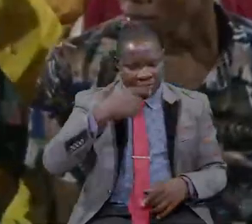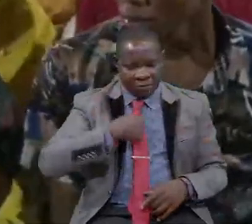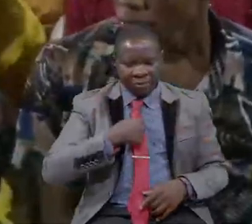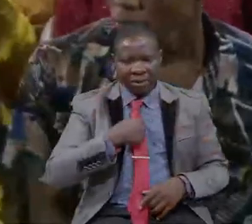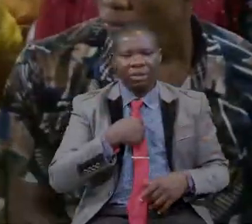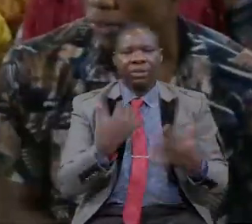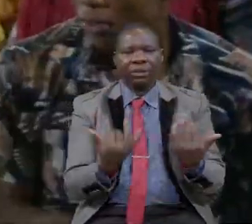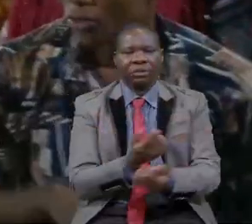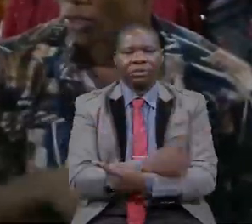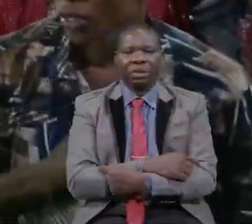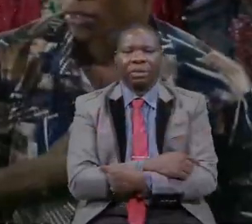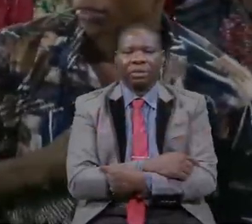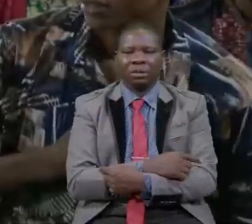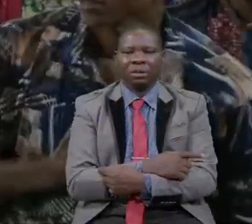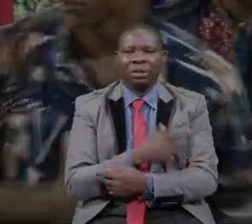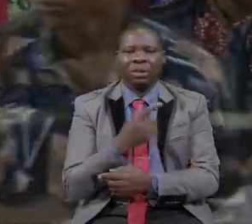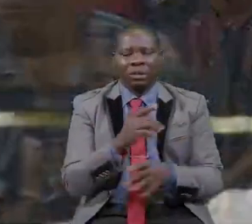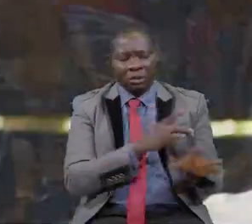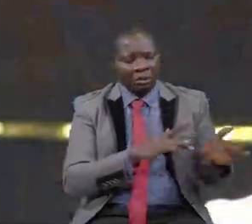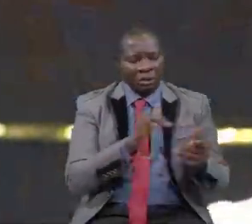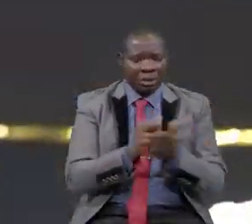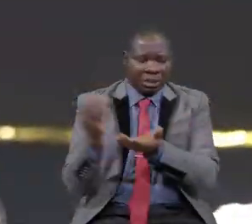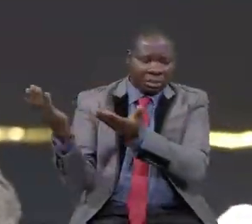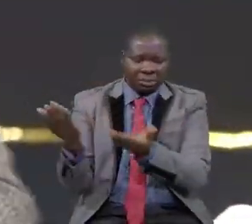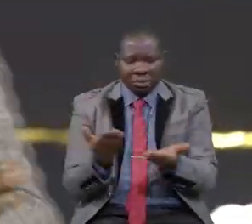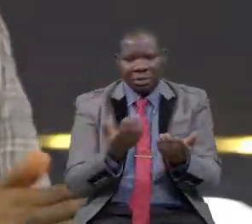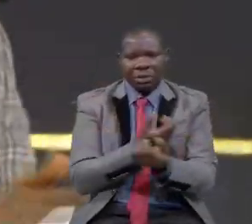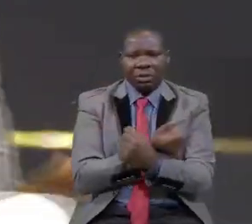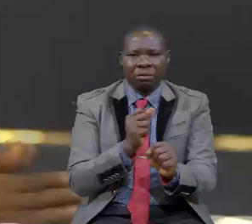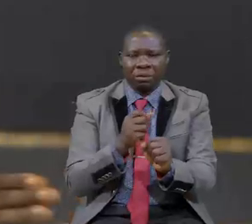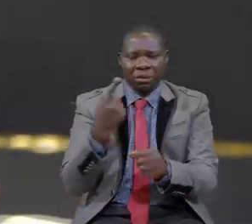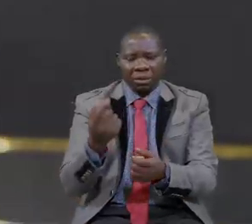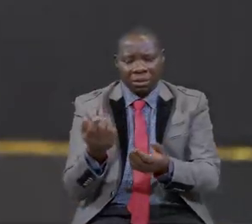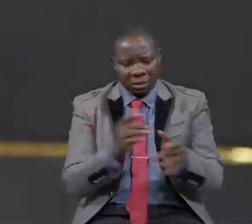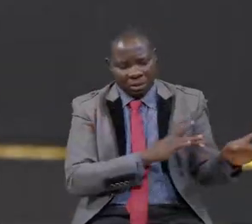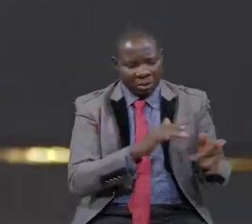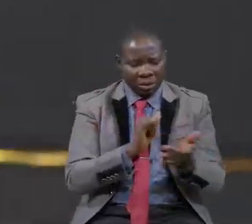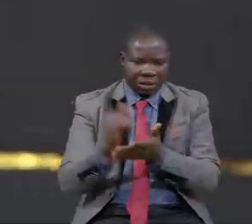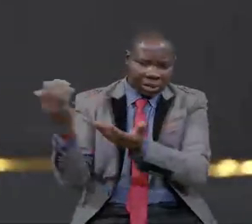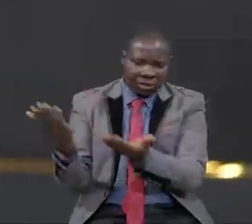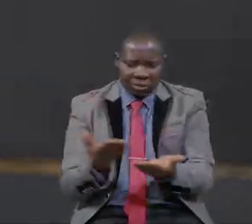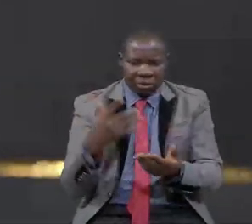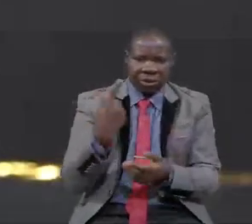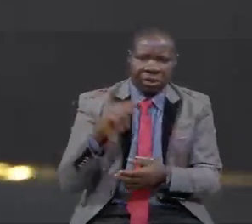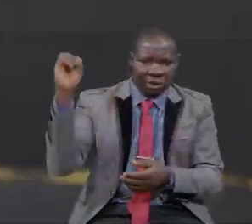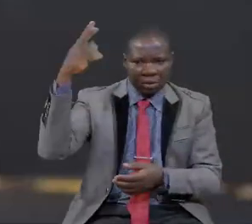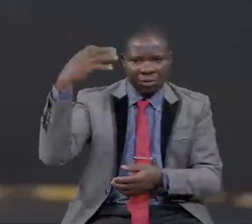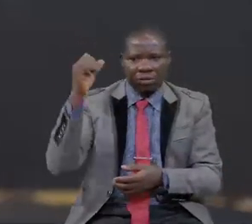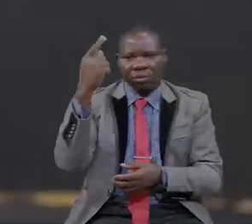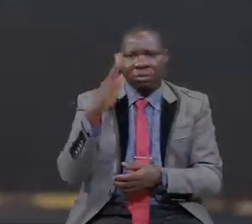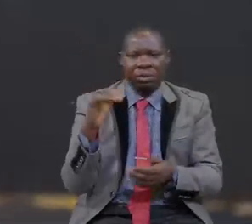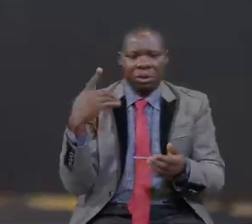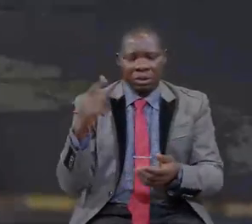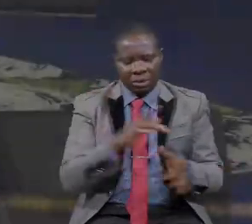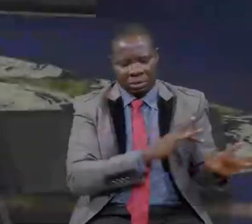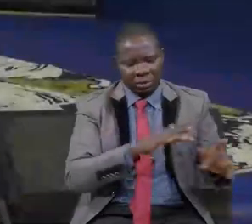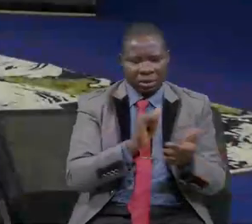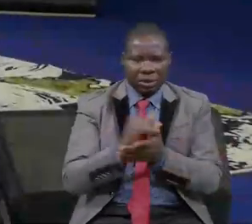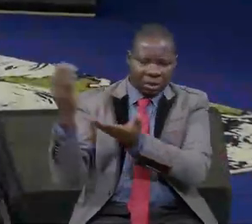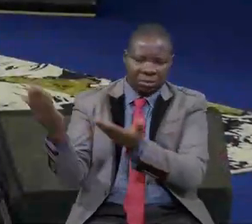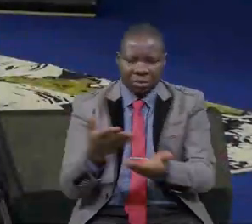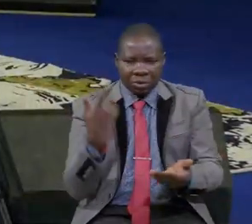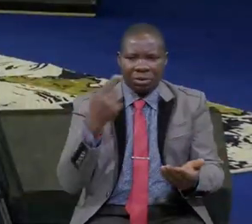The mercy that brings salvation. The mercy that brings the grace of God. The mercy that brings the goodness of God